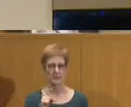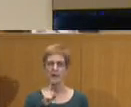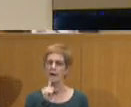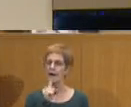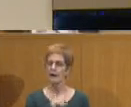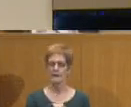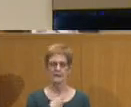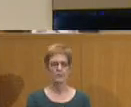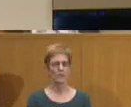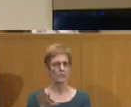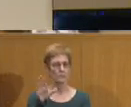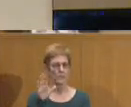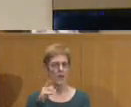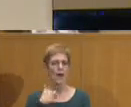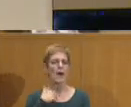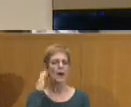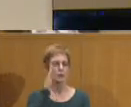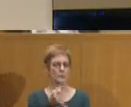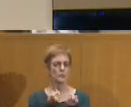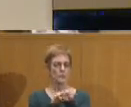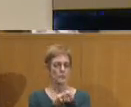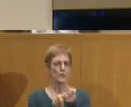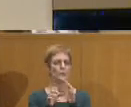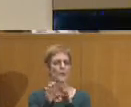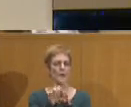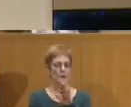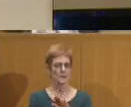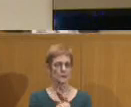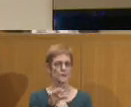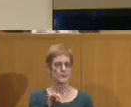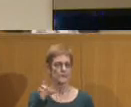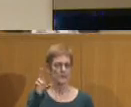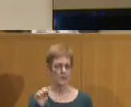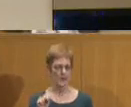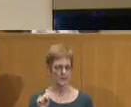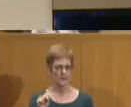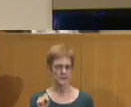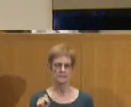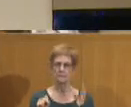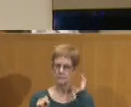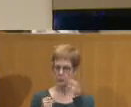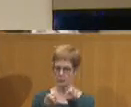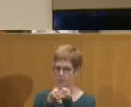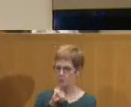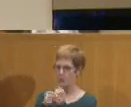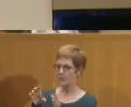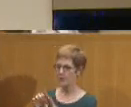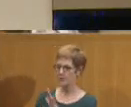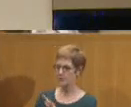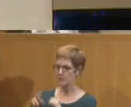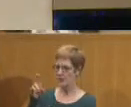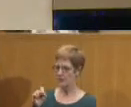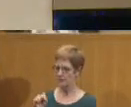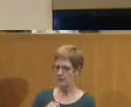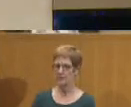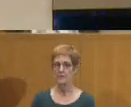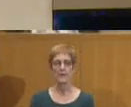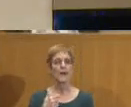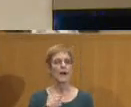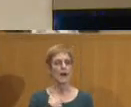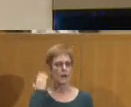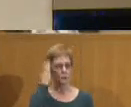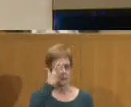Jeffrey and Haley are watching, and I just want you to know that I miss you, and I wish you were here. But we still have the work to do,